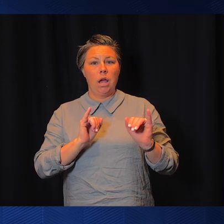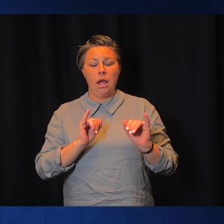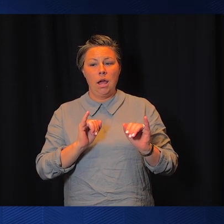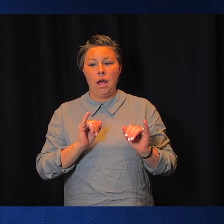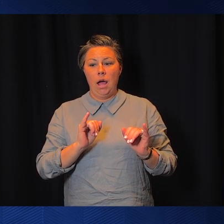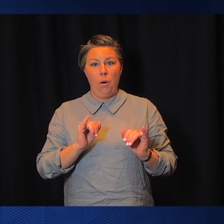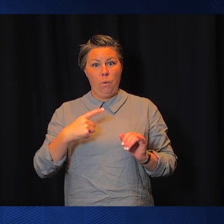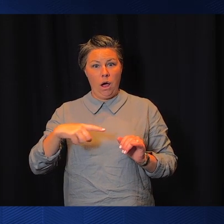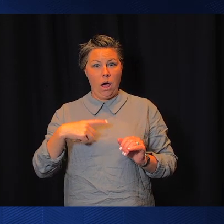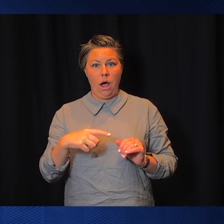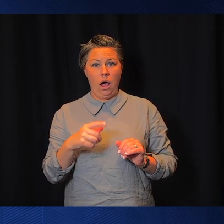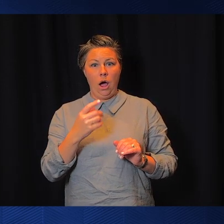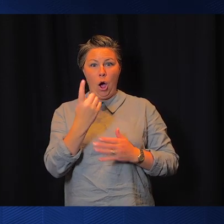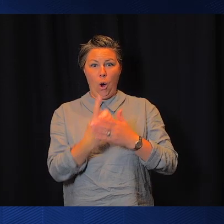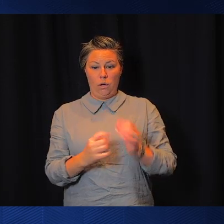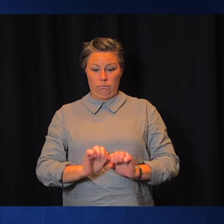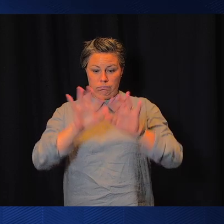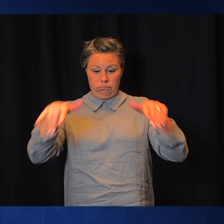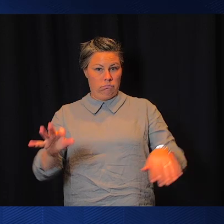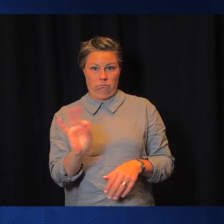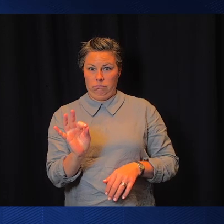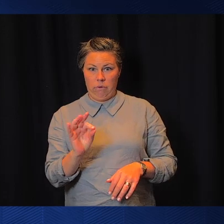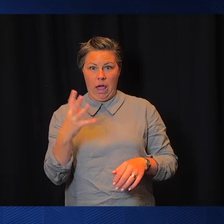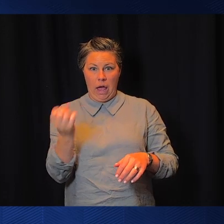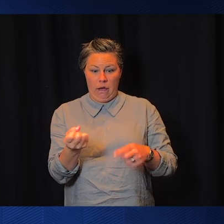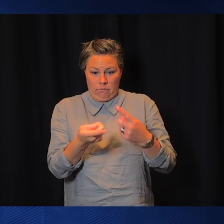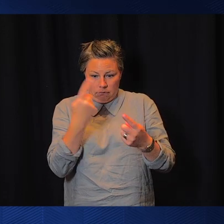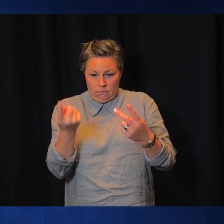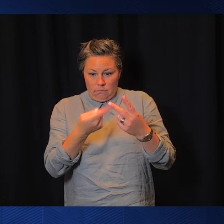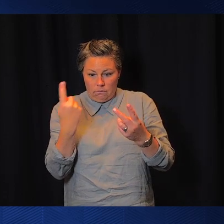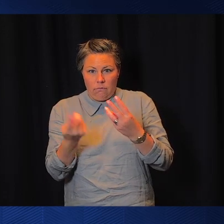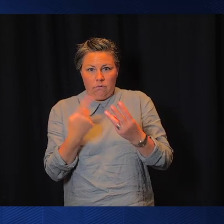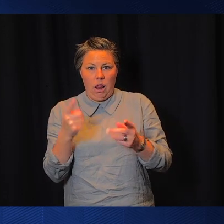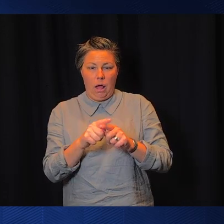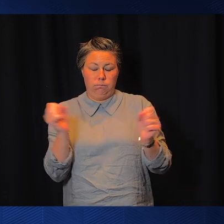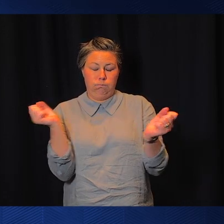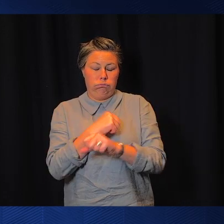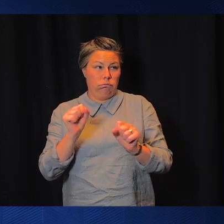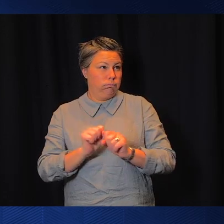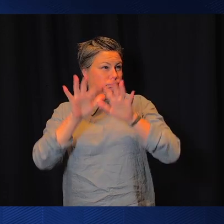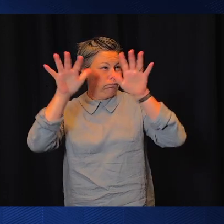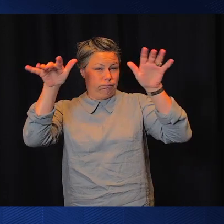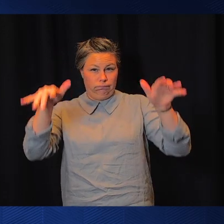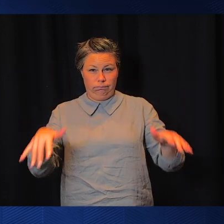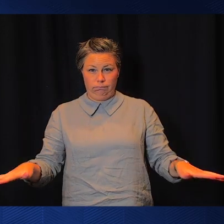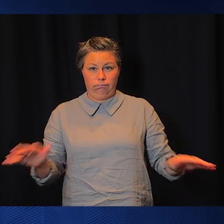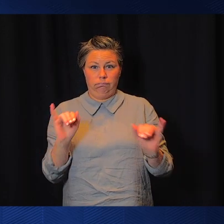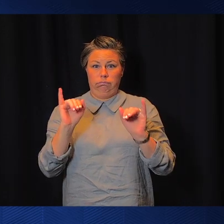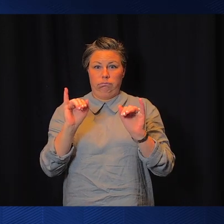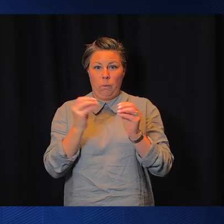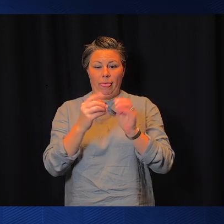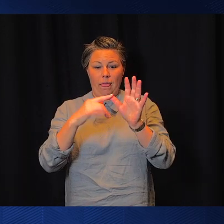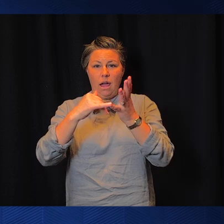layers. First, it was a many boom, bang, whatever the eruptions was that has brought